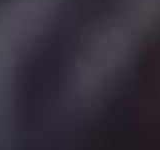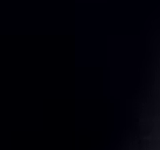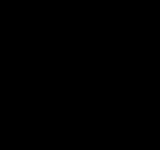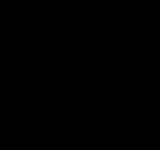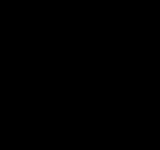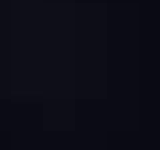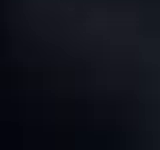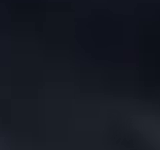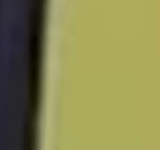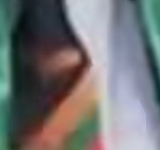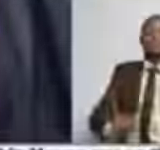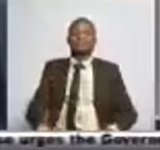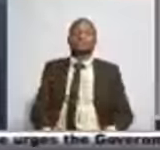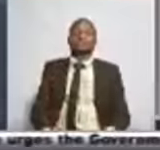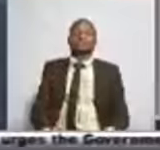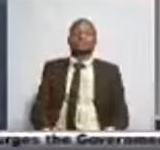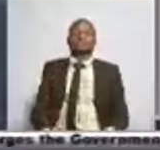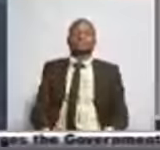lovely viewers.